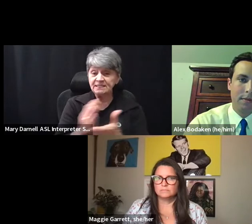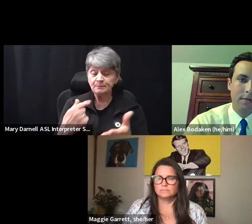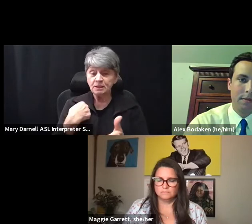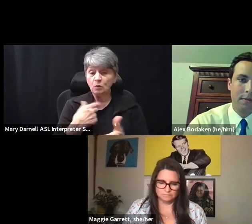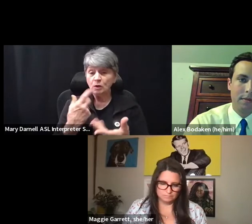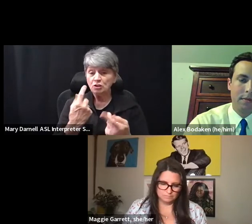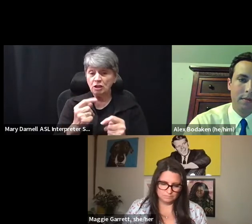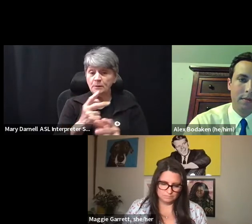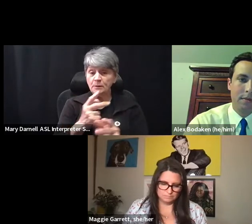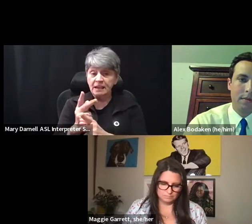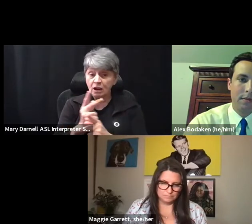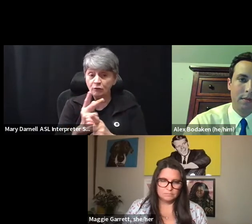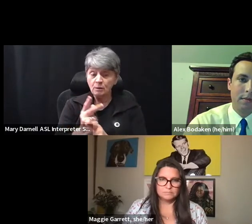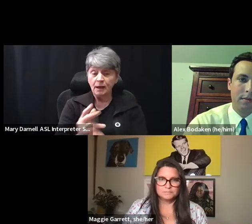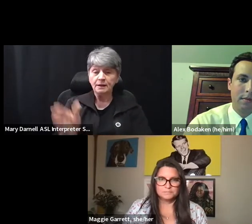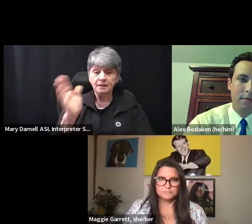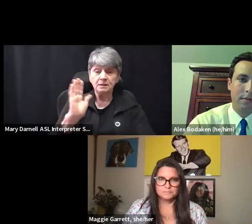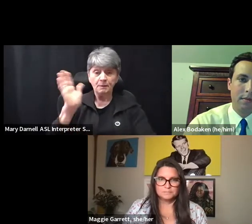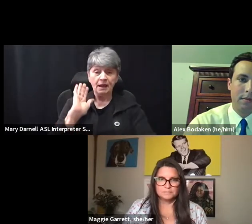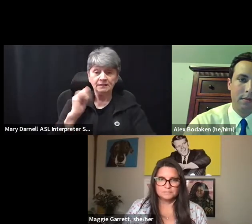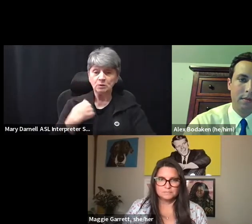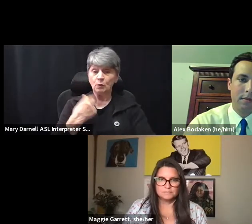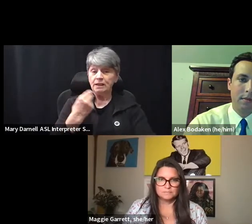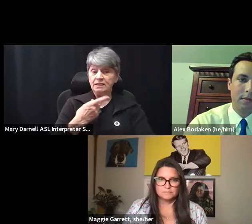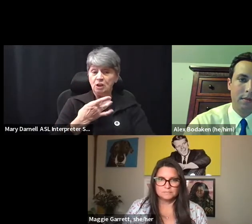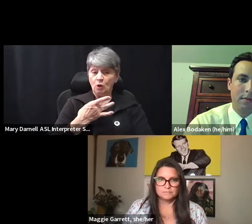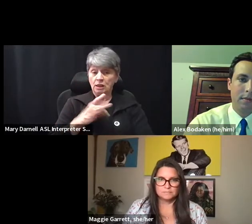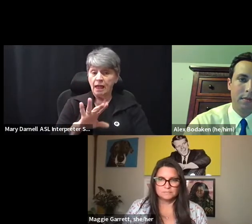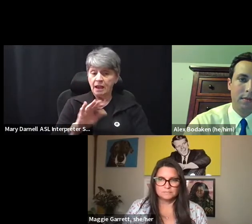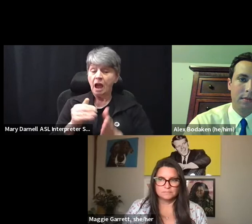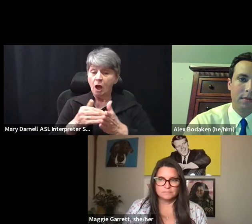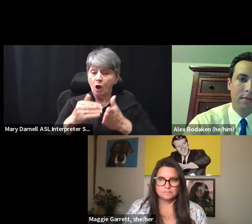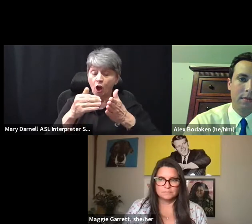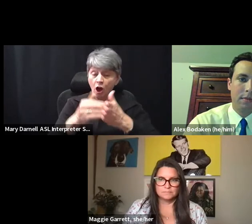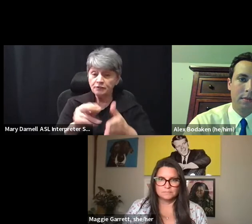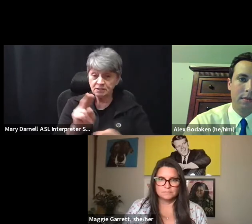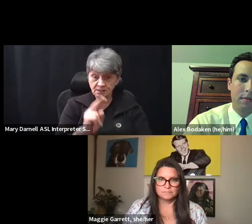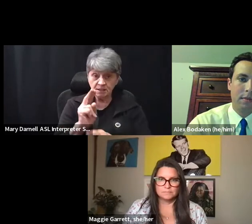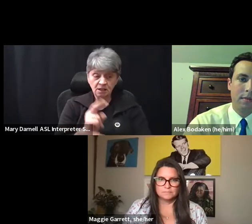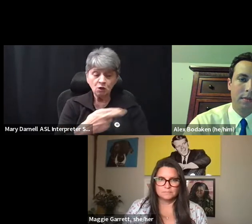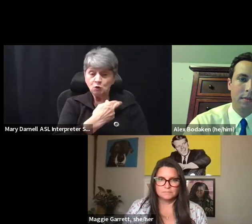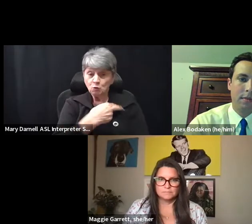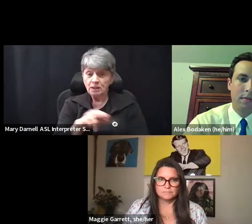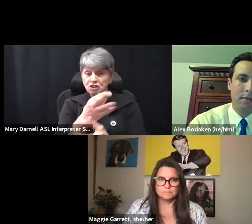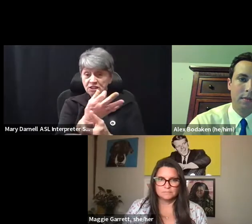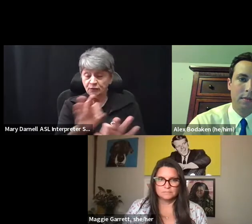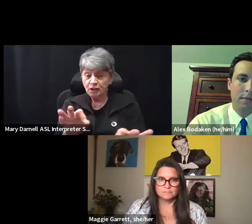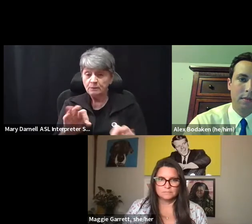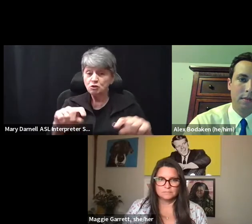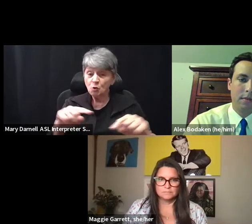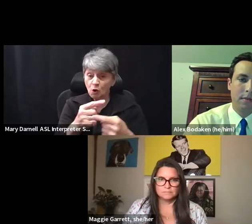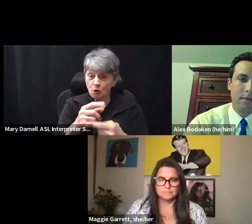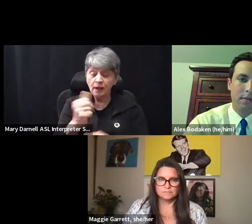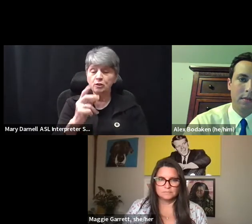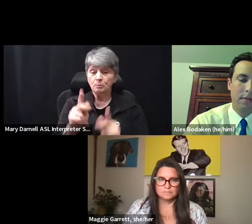how often religious freedom is misused to license harm to others. But in this moment